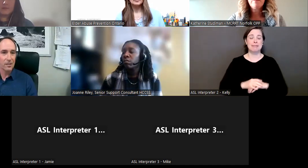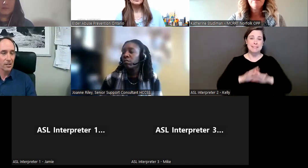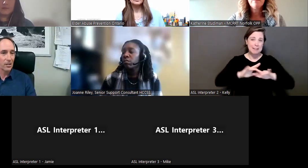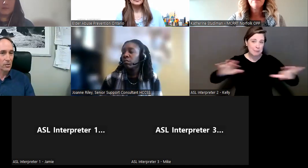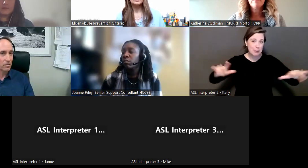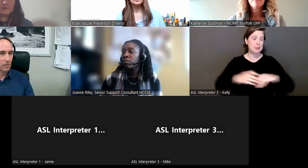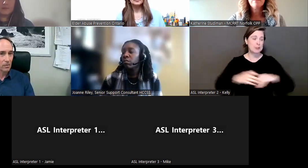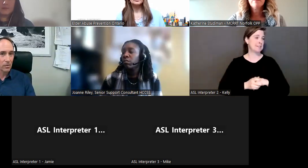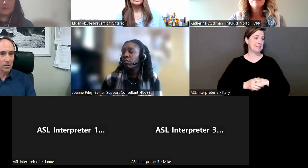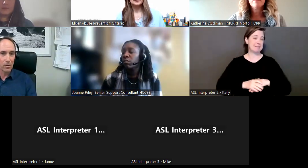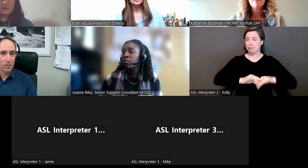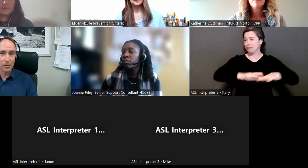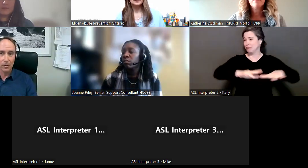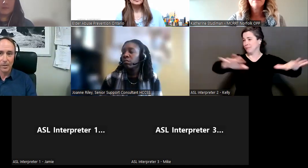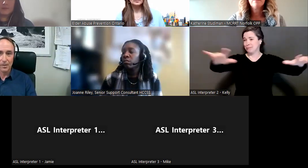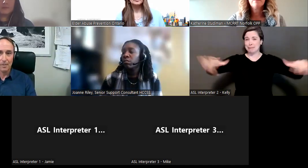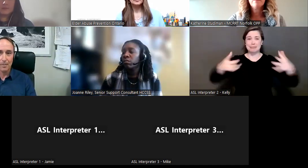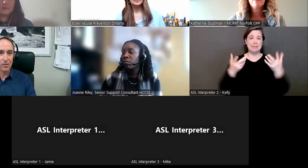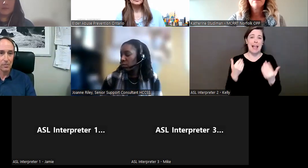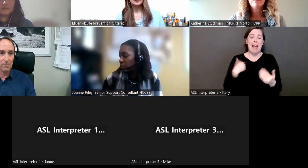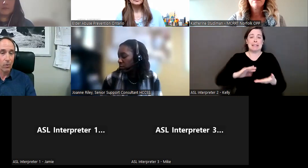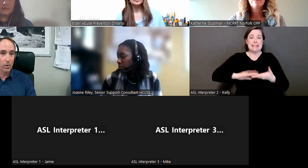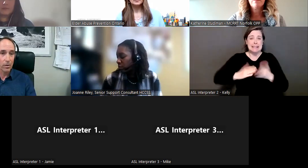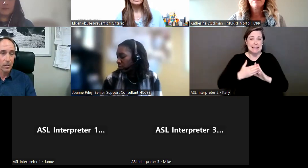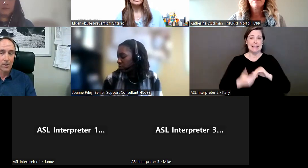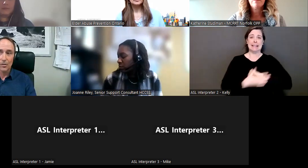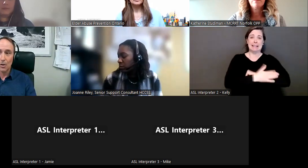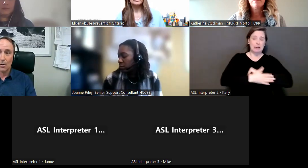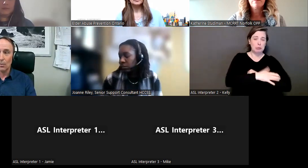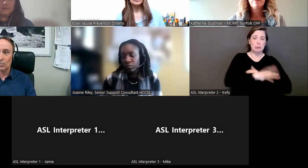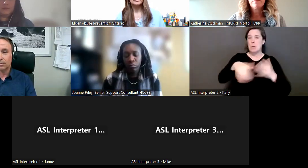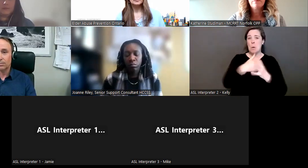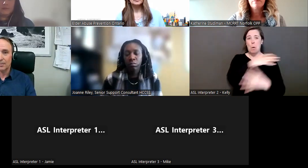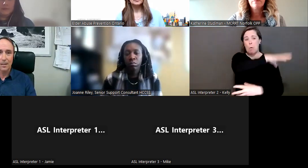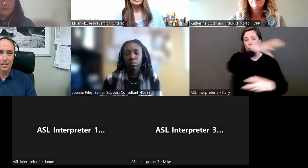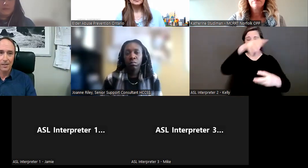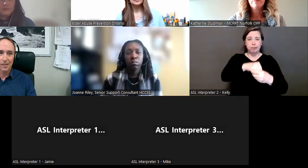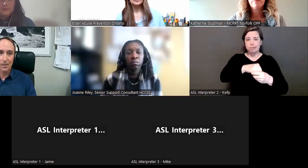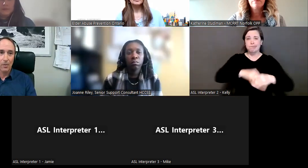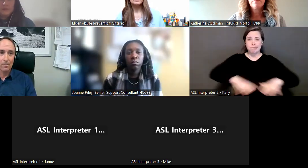and it's inclusive of rural, suburban, and urban, as I mentioned before. So,